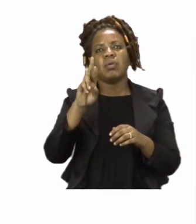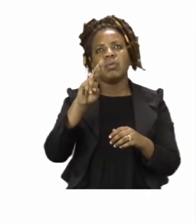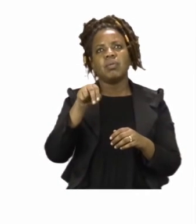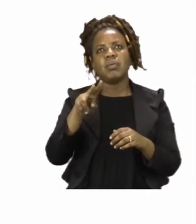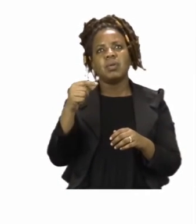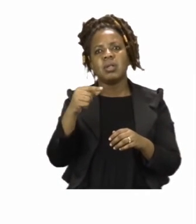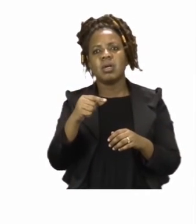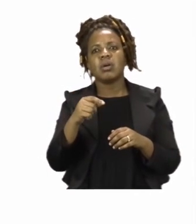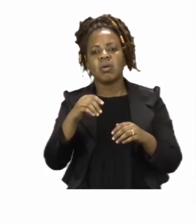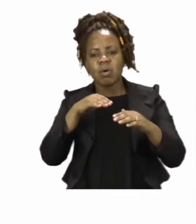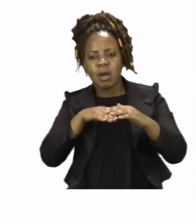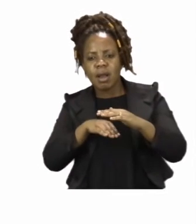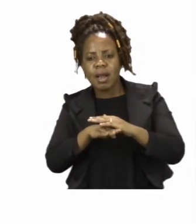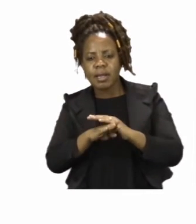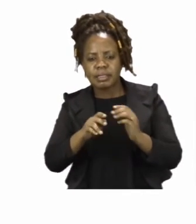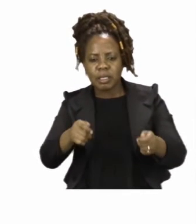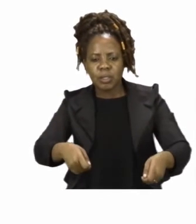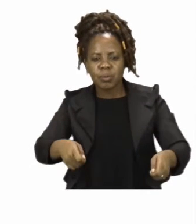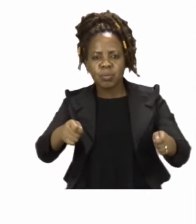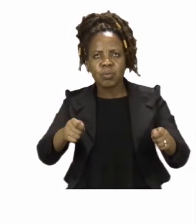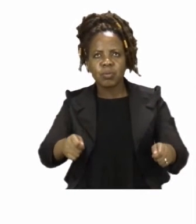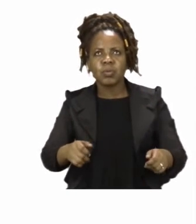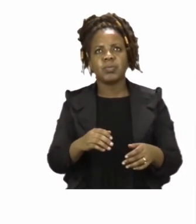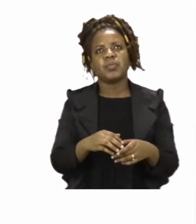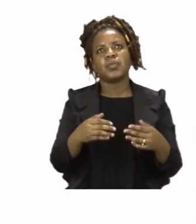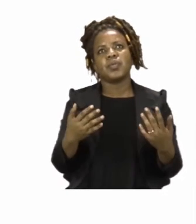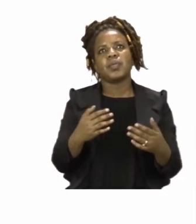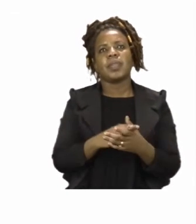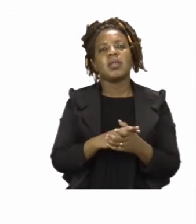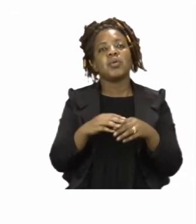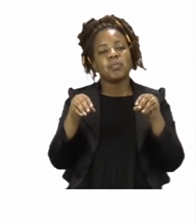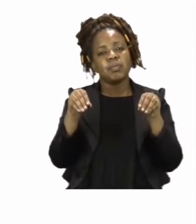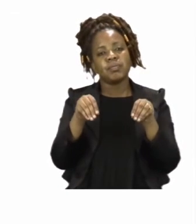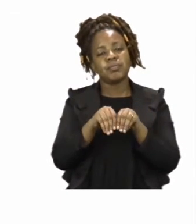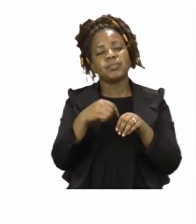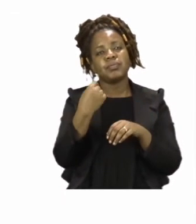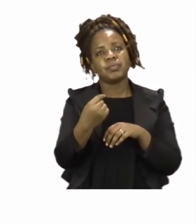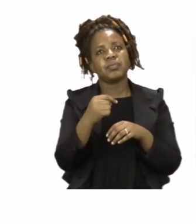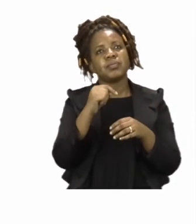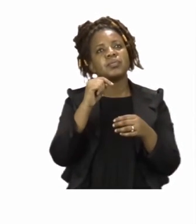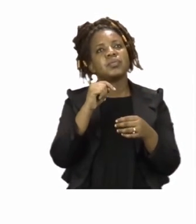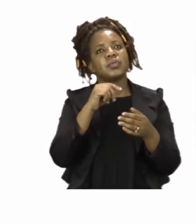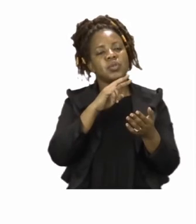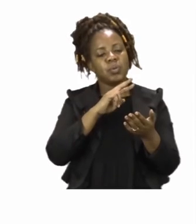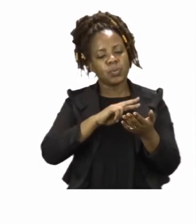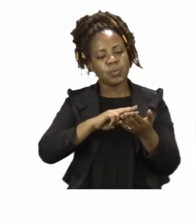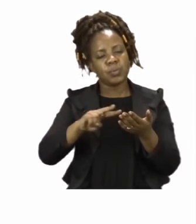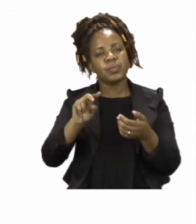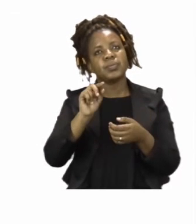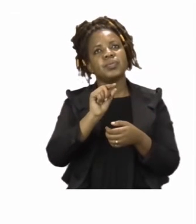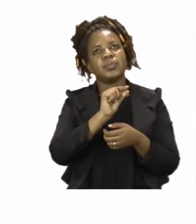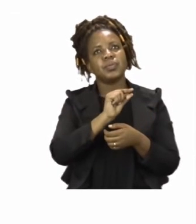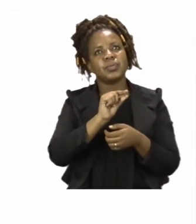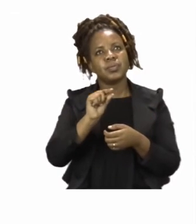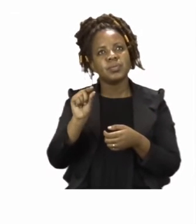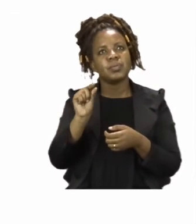answer so you're going to do all of these by yourselves read each question twice